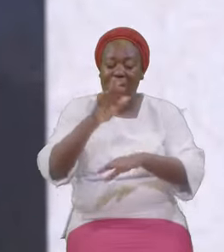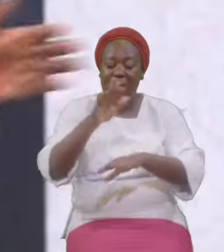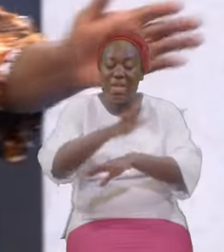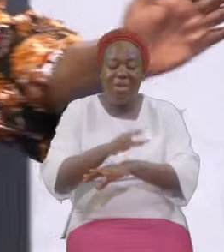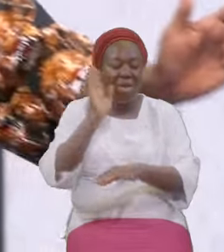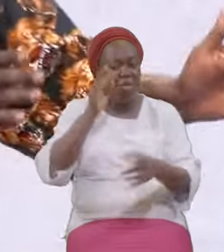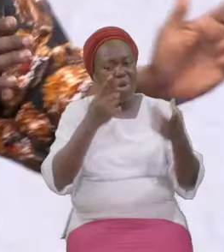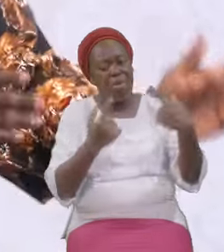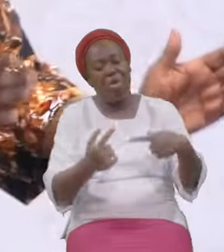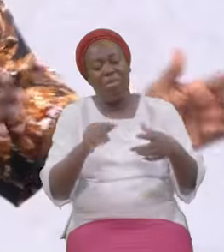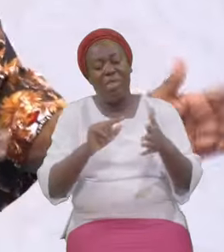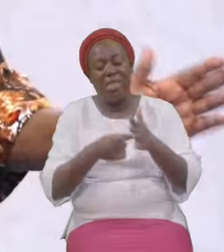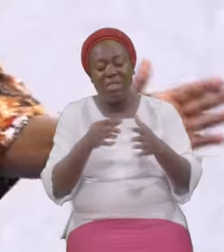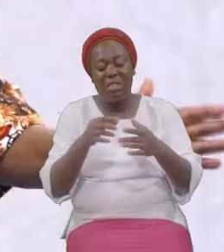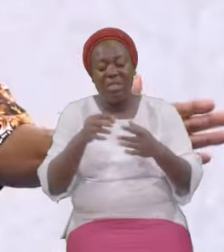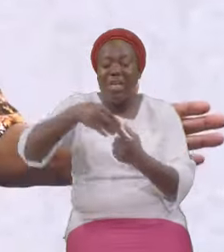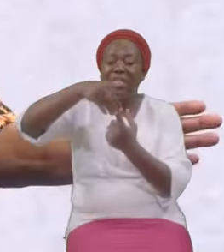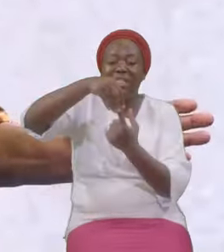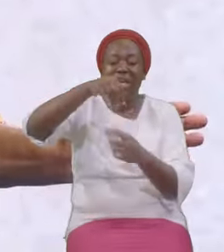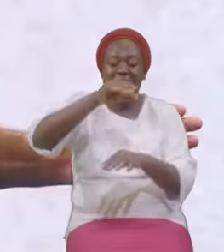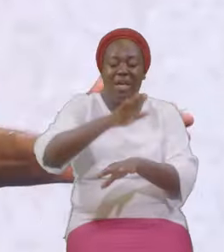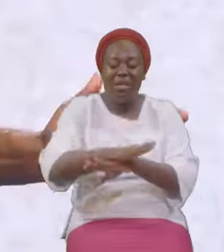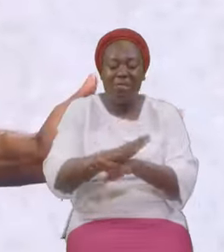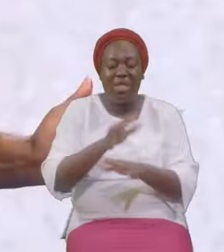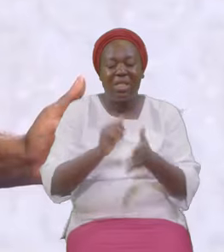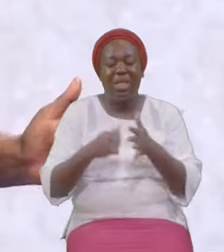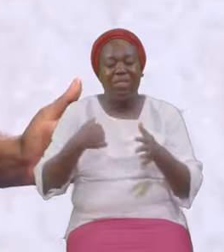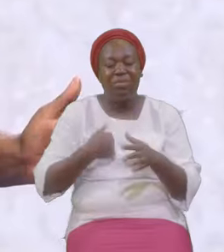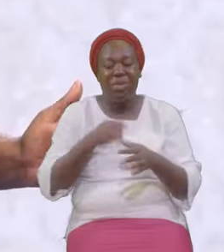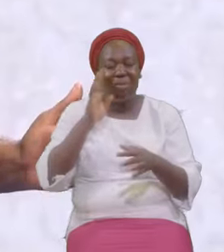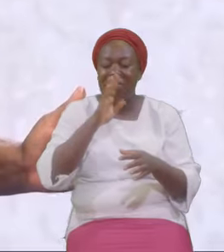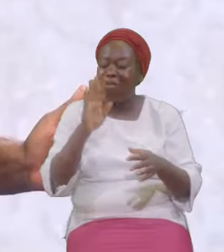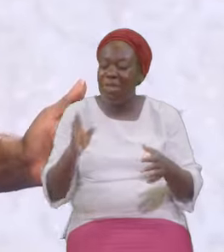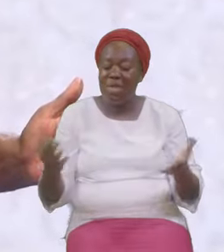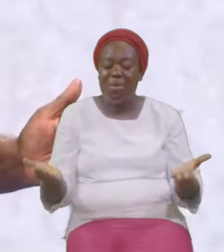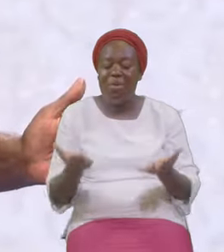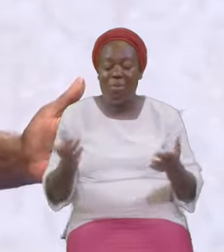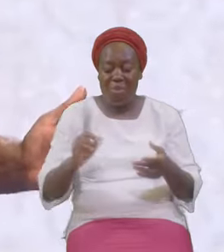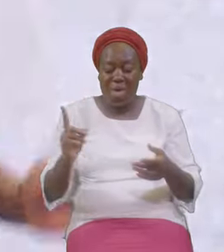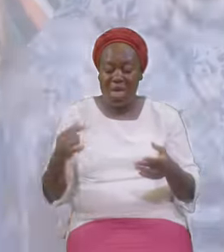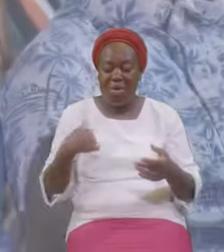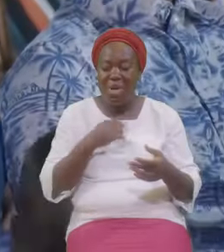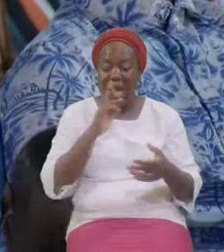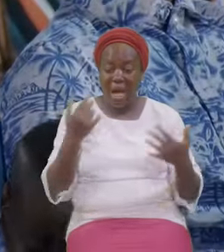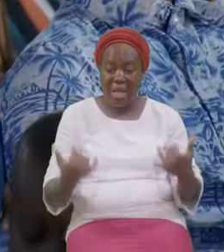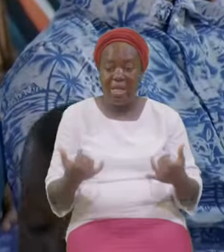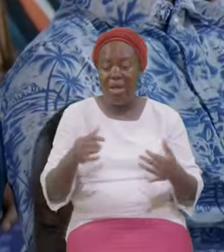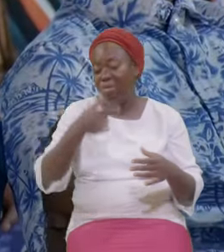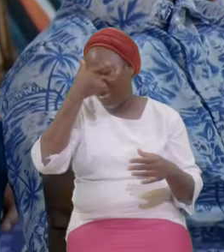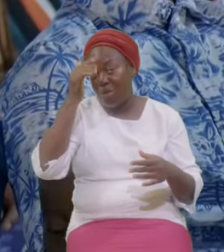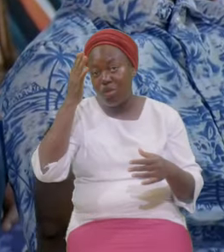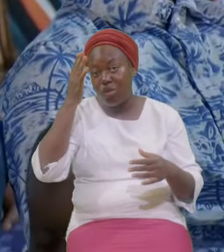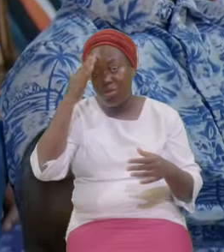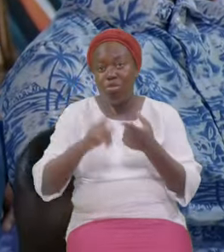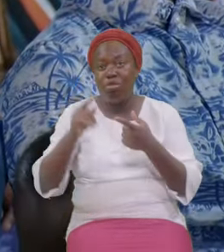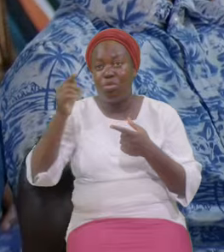we will be where we are now, because known unto God are all his works from the